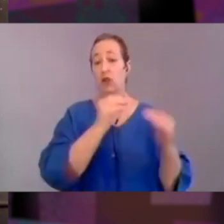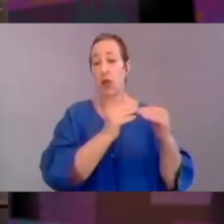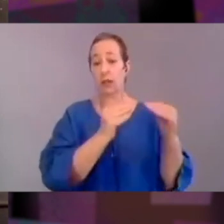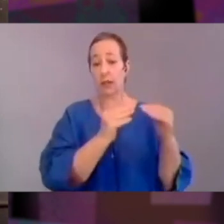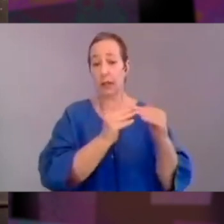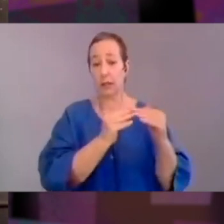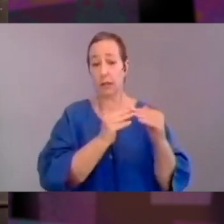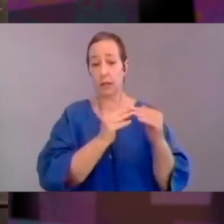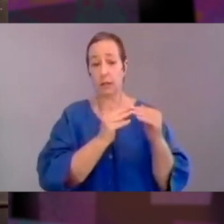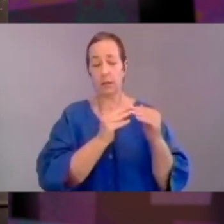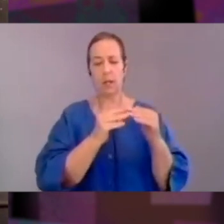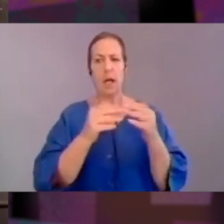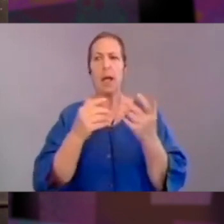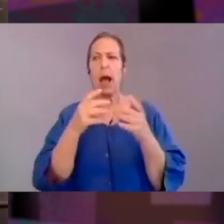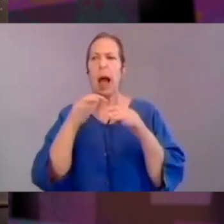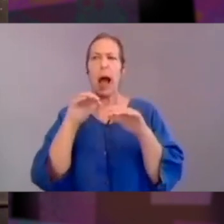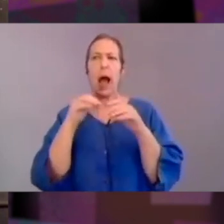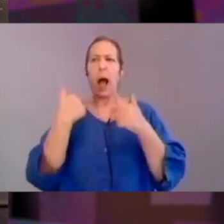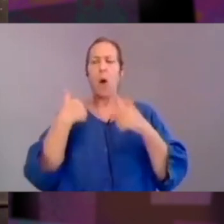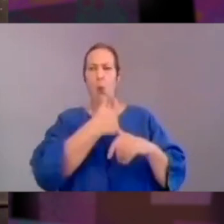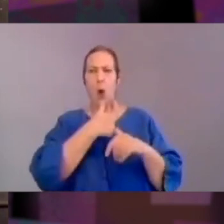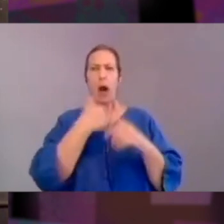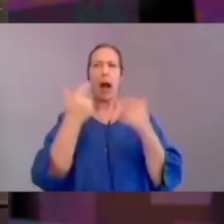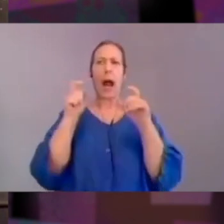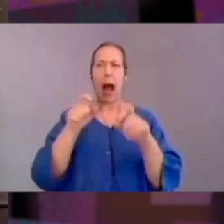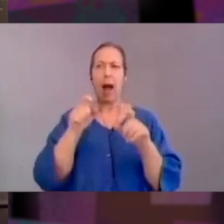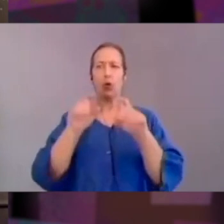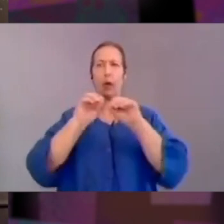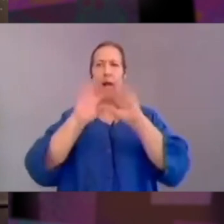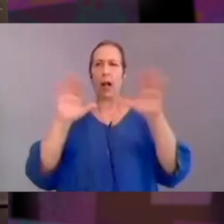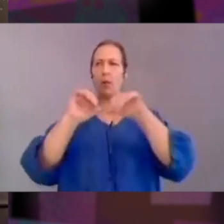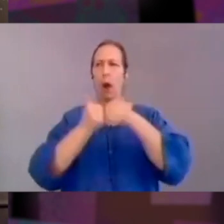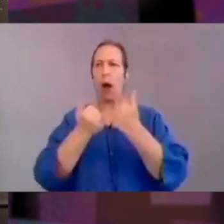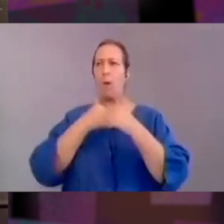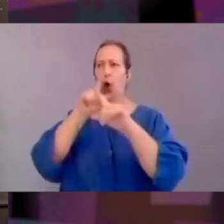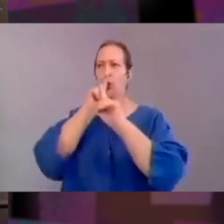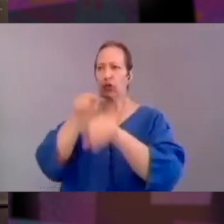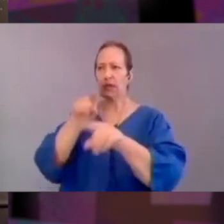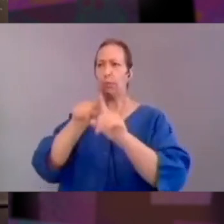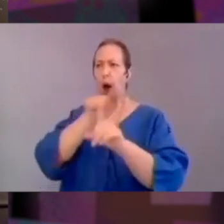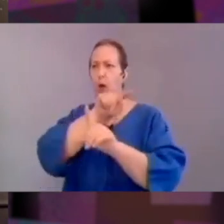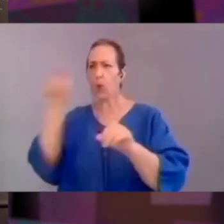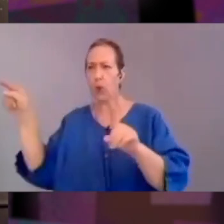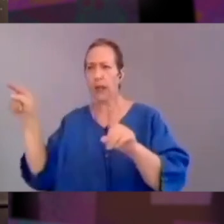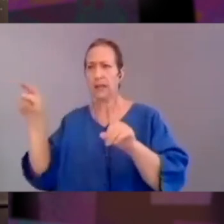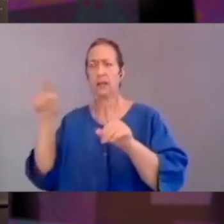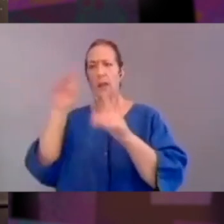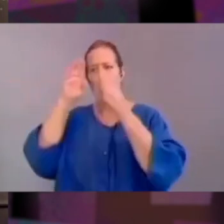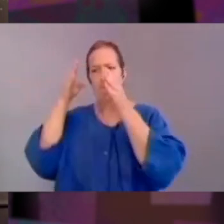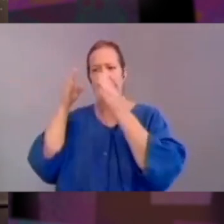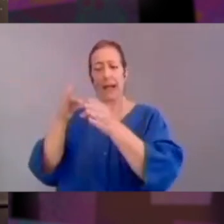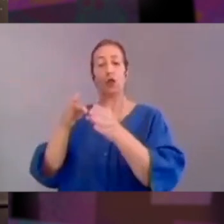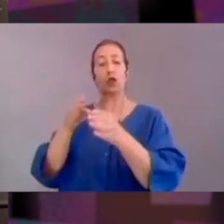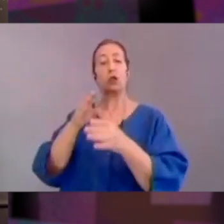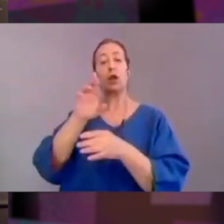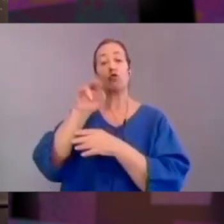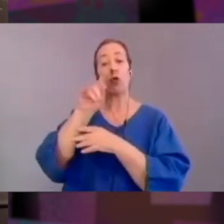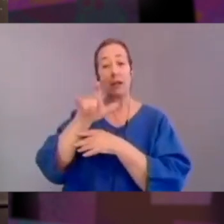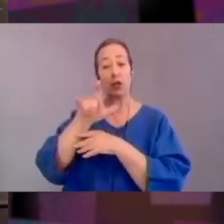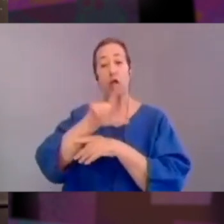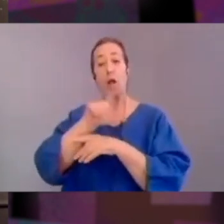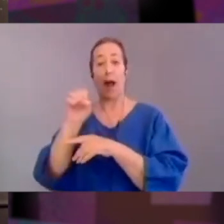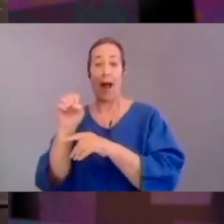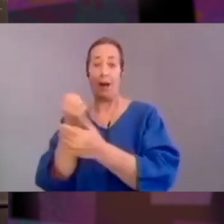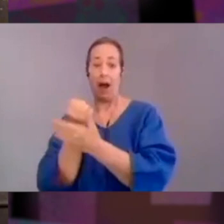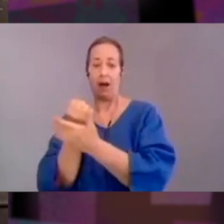needs, and what long-term systems change that centers racial and economic justice looks like. Much